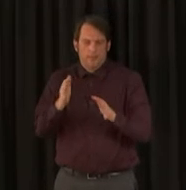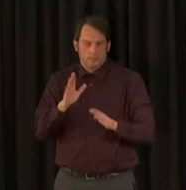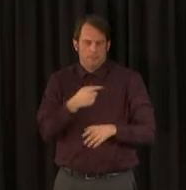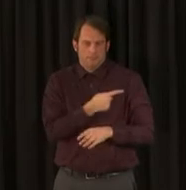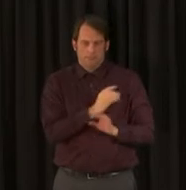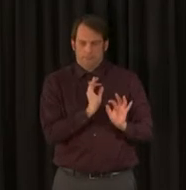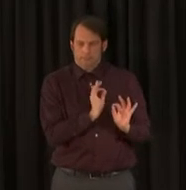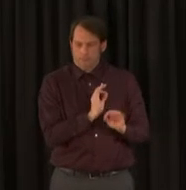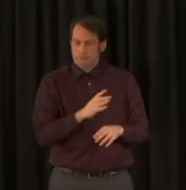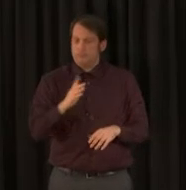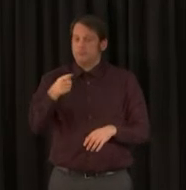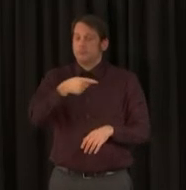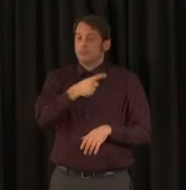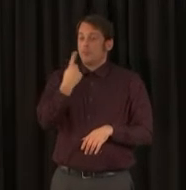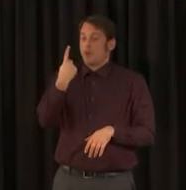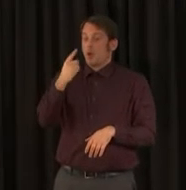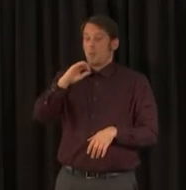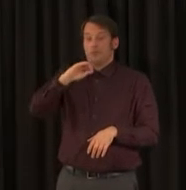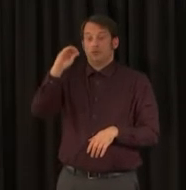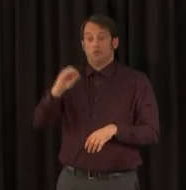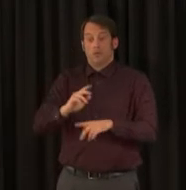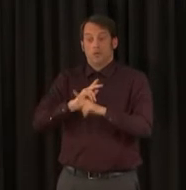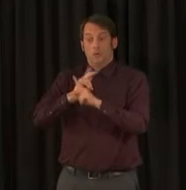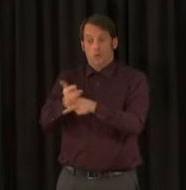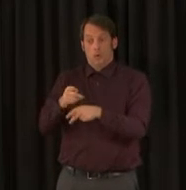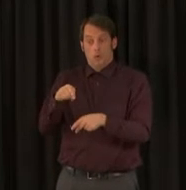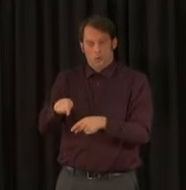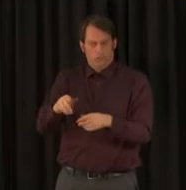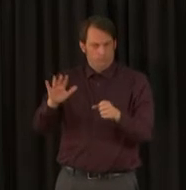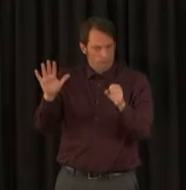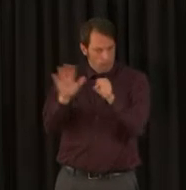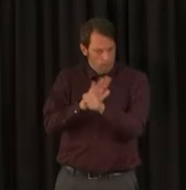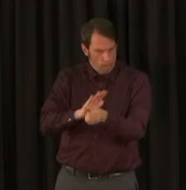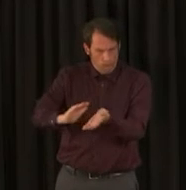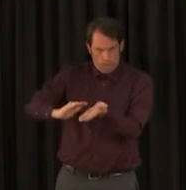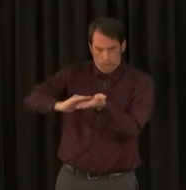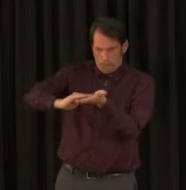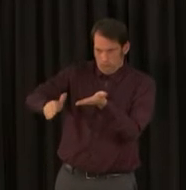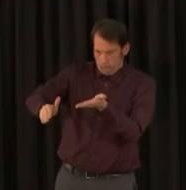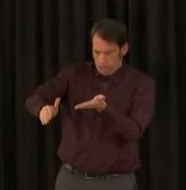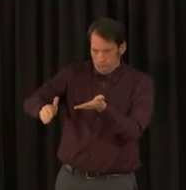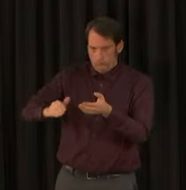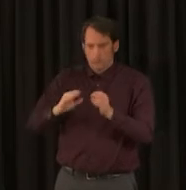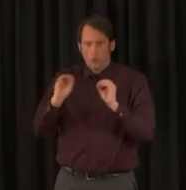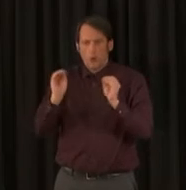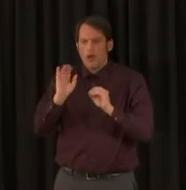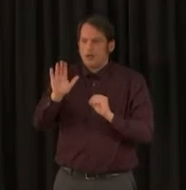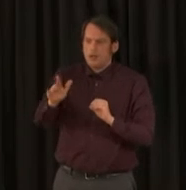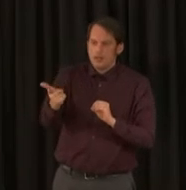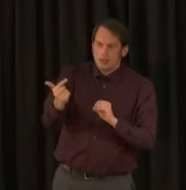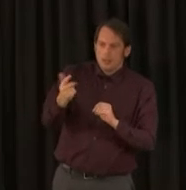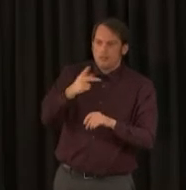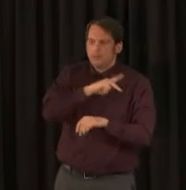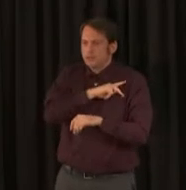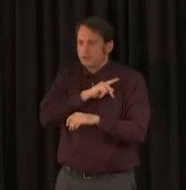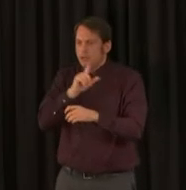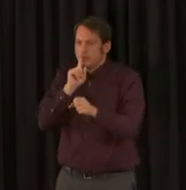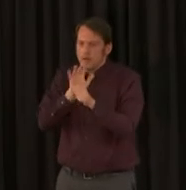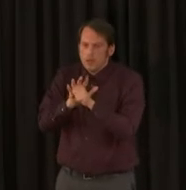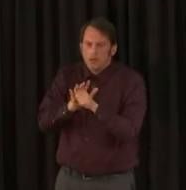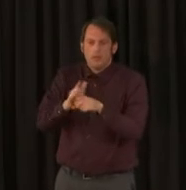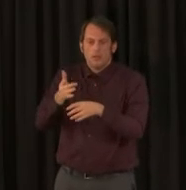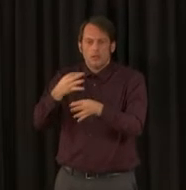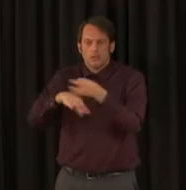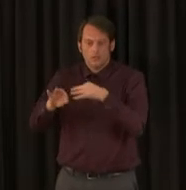a 1% loan, fully forgivable, no personal guarantee, no collateral, and for many